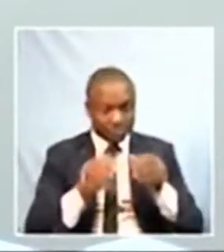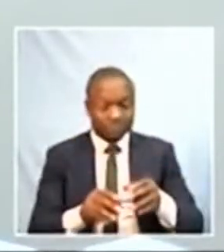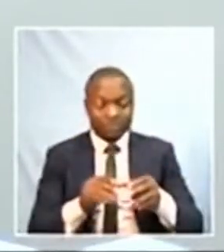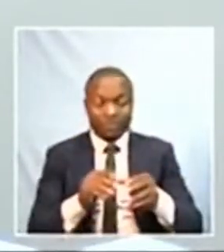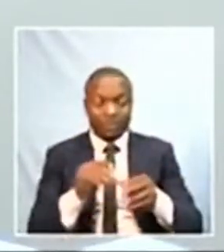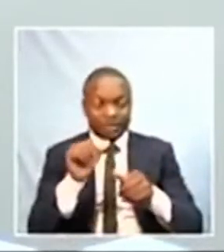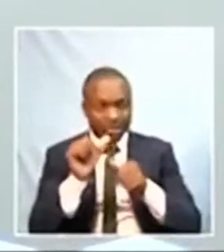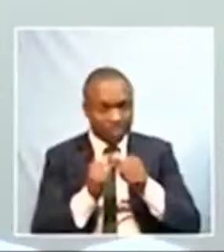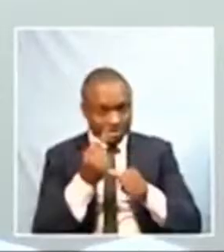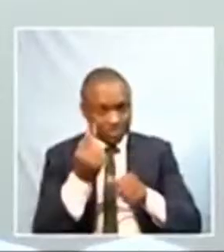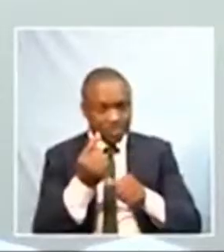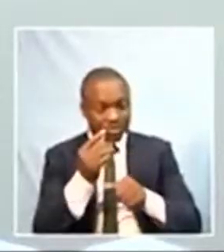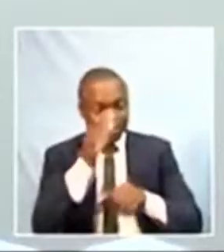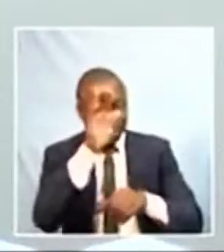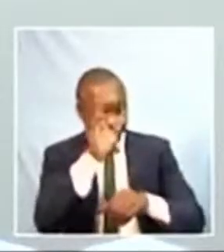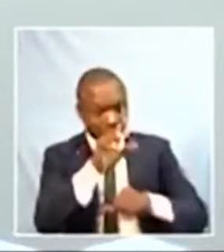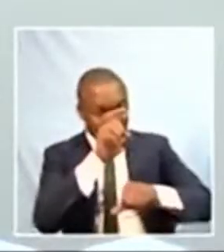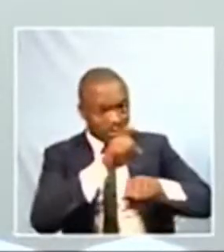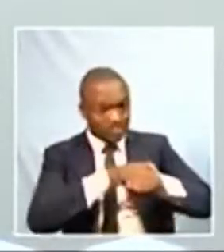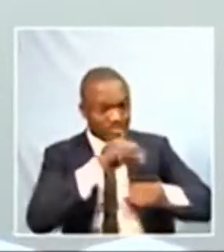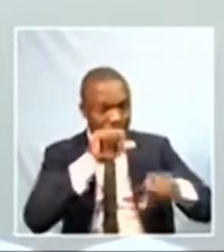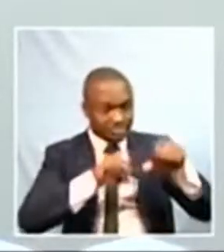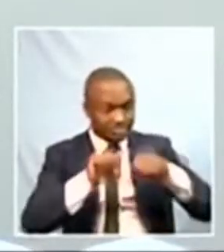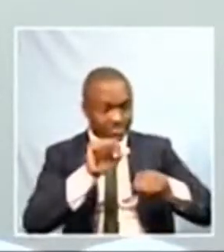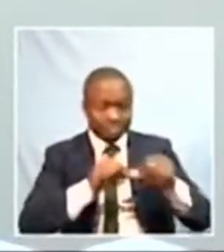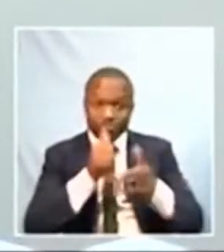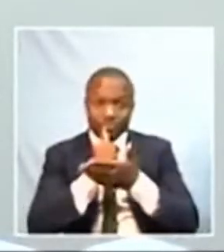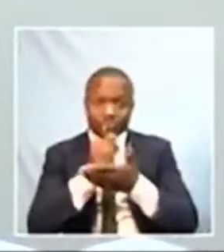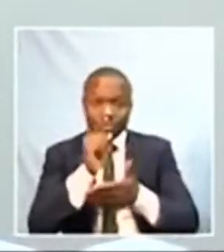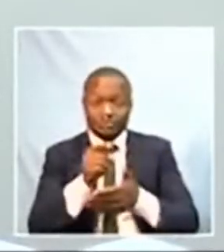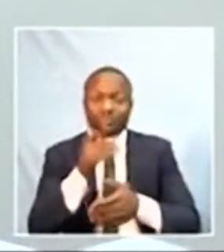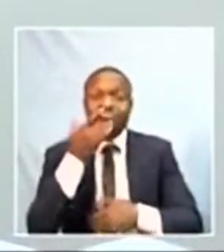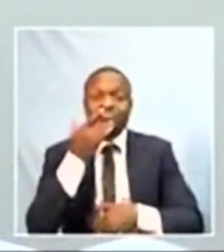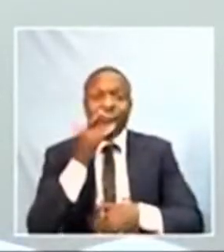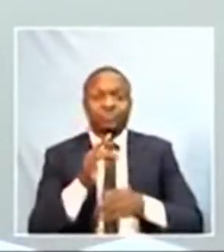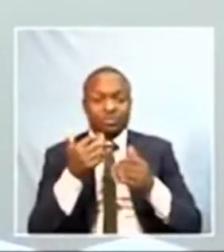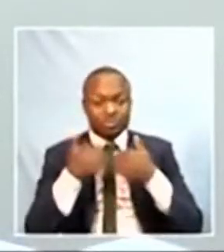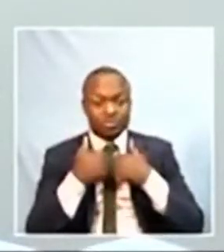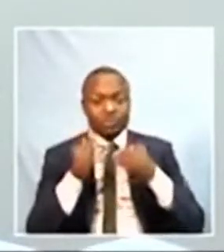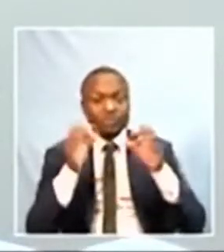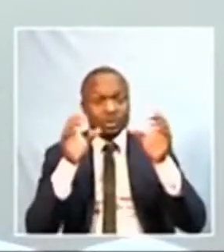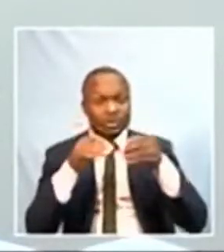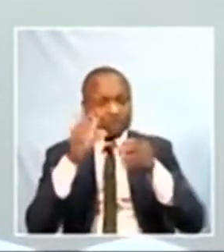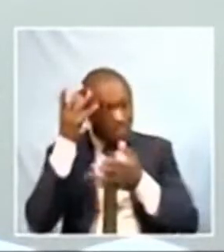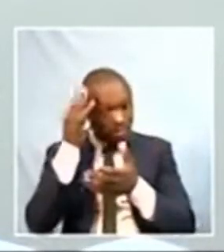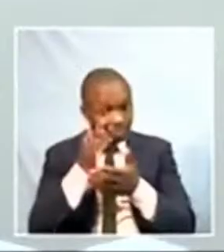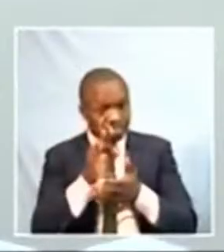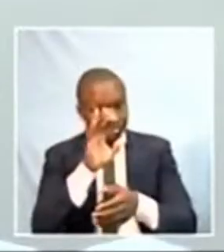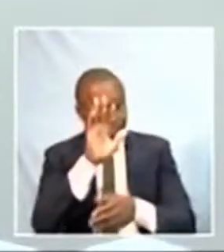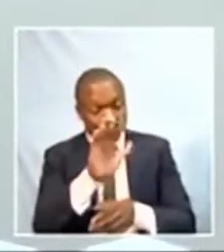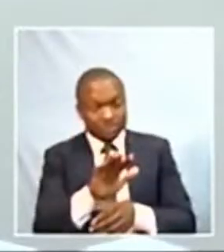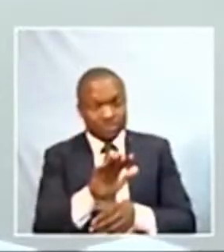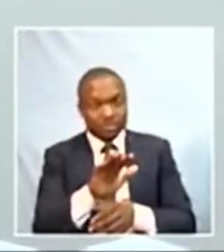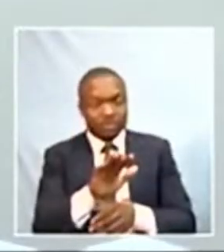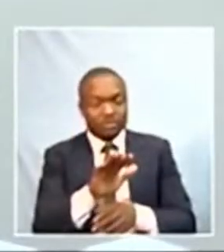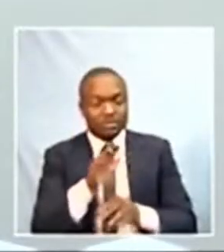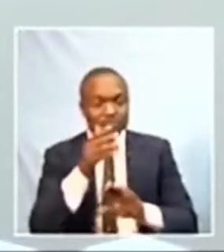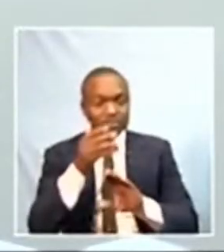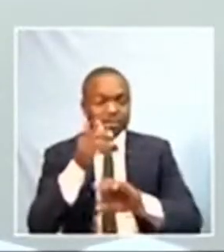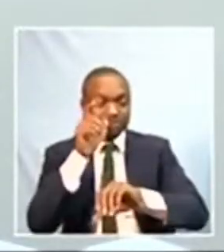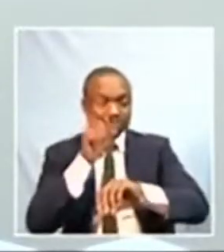are there to help you. And we are lucky that we have the council secretary who was at SIKONGO during the